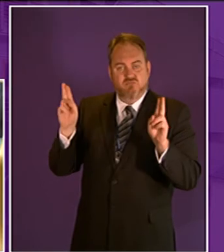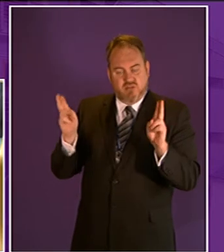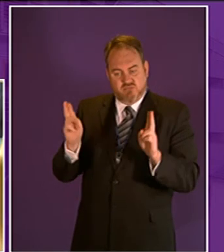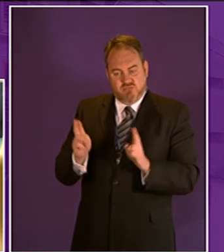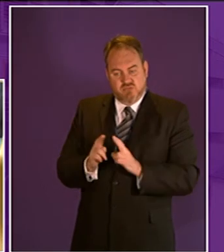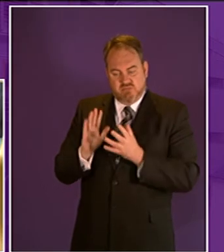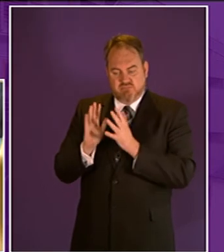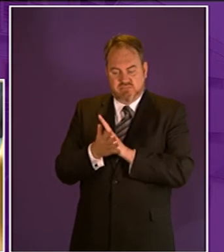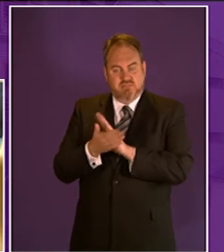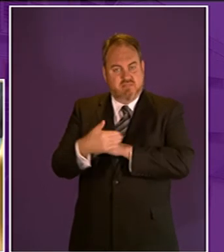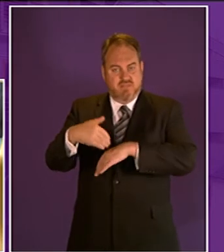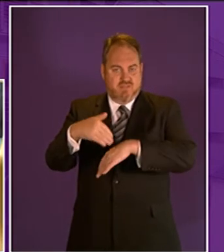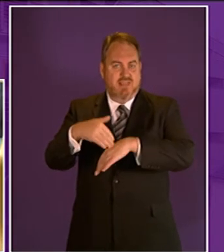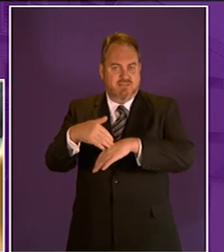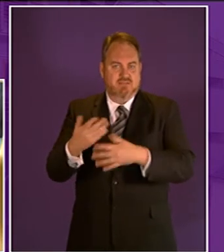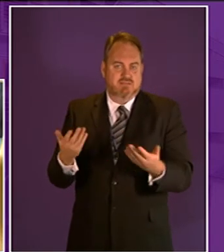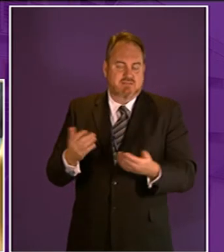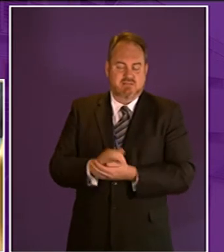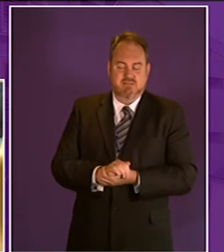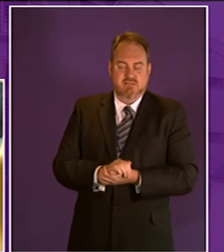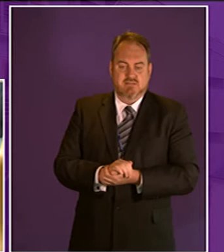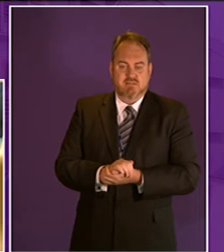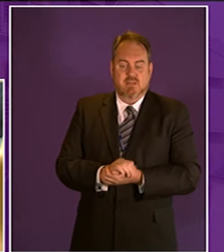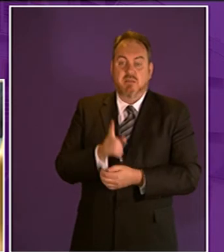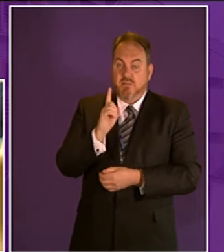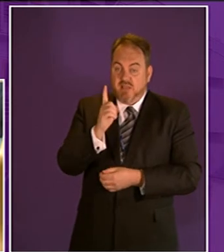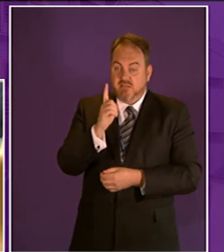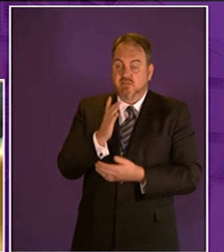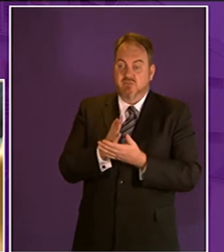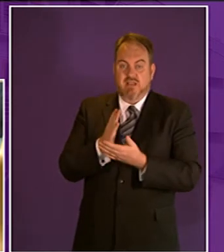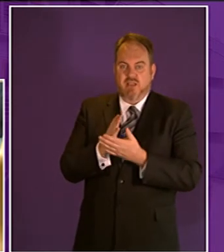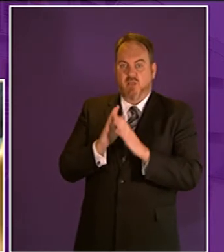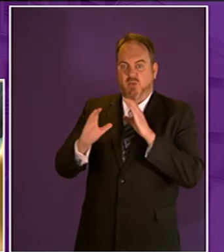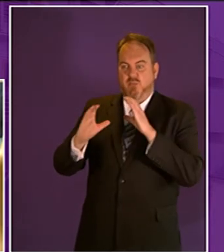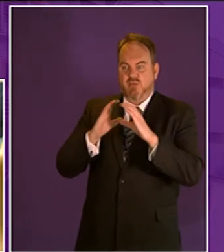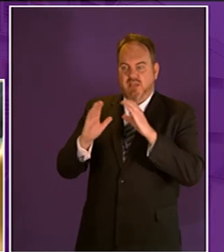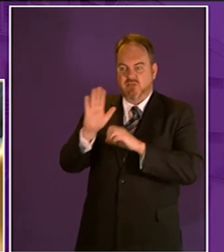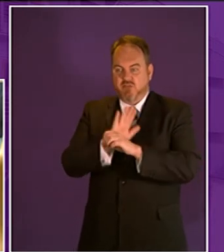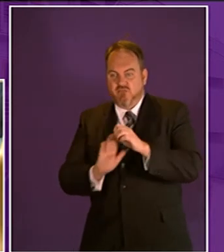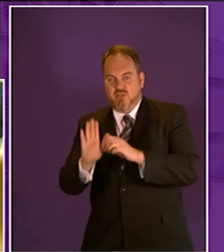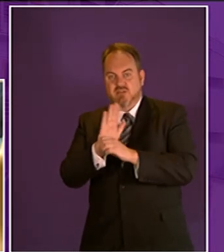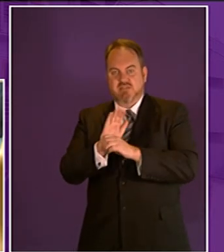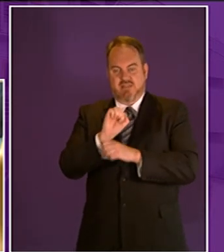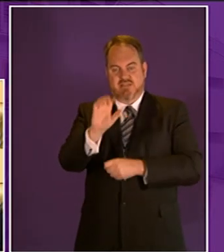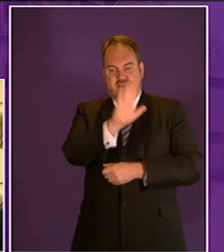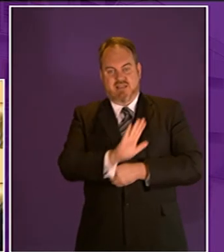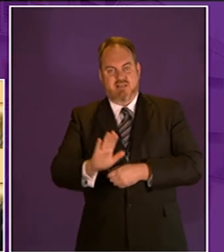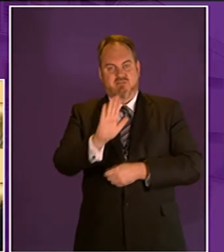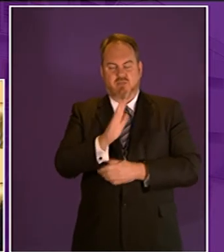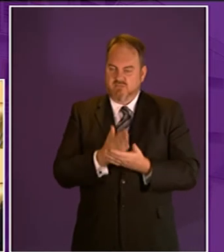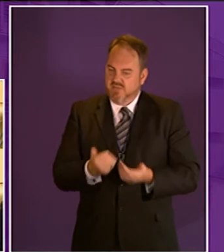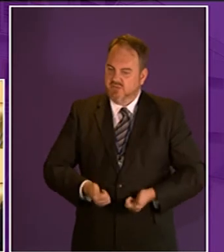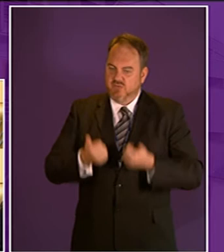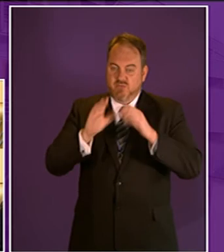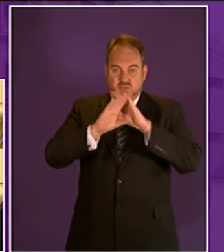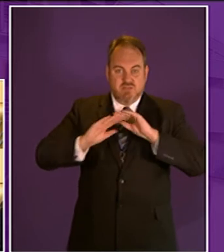on patients as much as they possibly could. And I think their communication was very, very good as well in trying to get the message across to patients